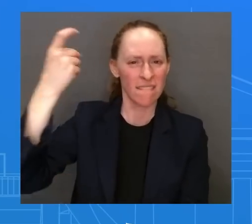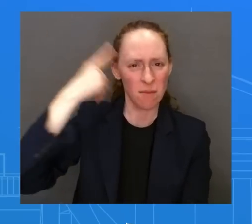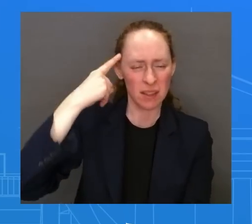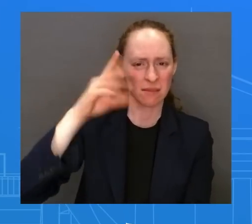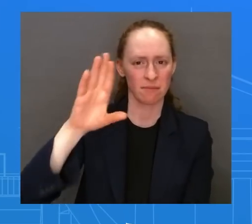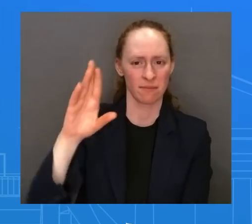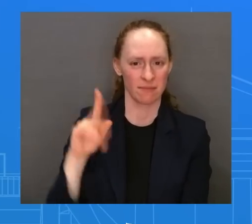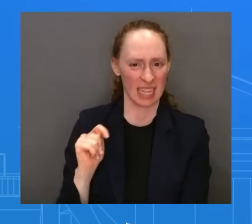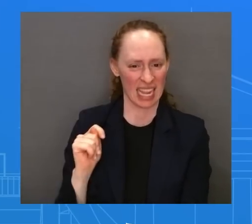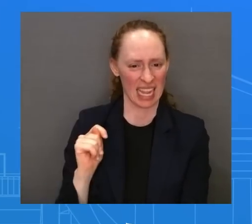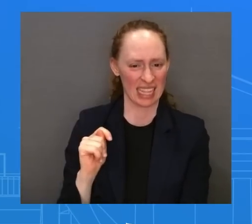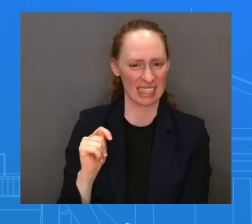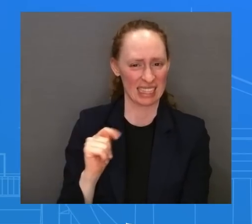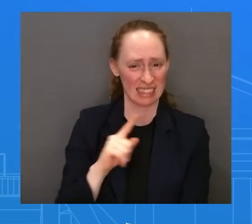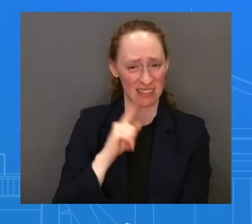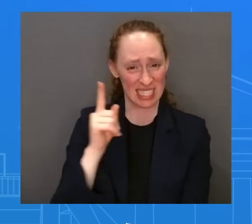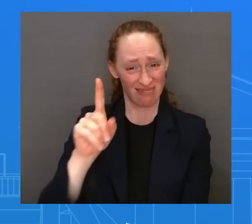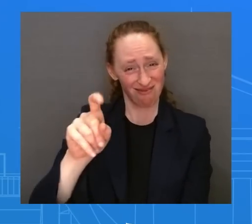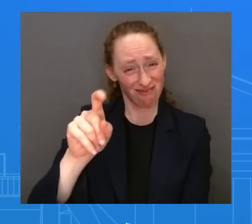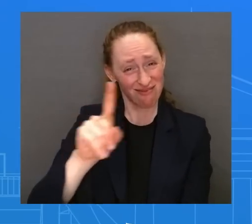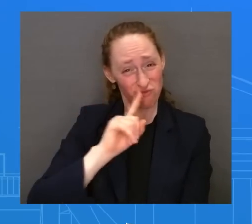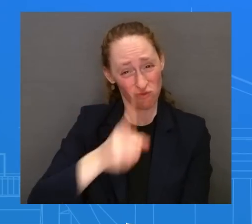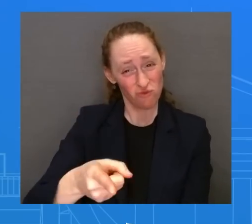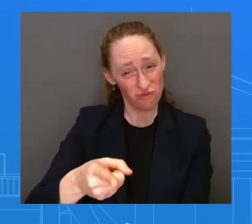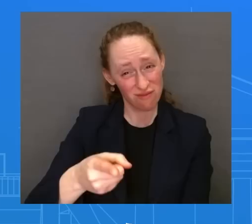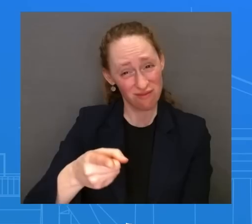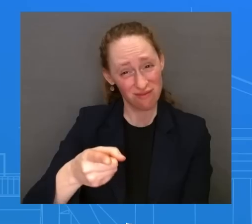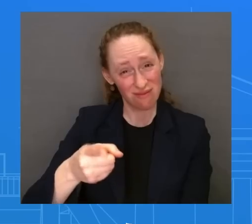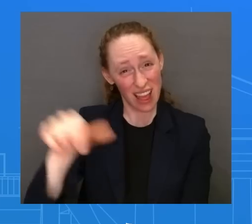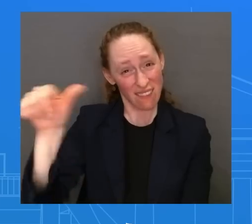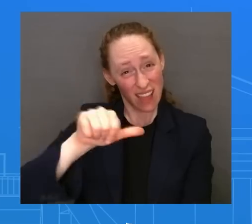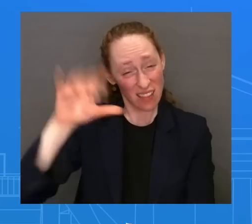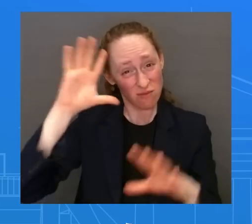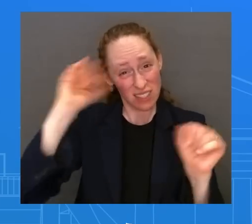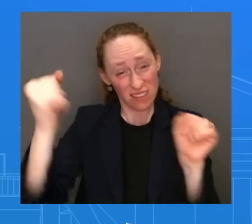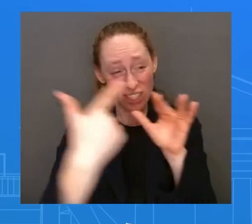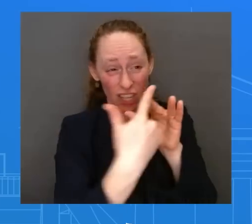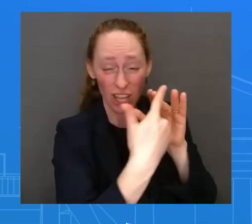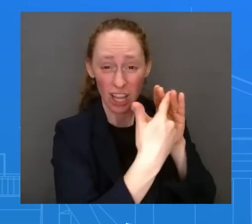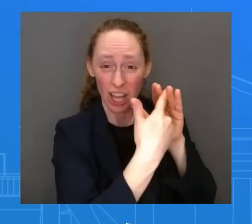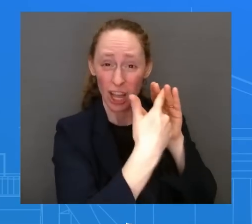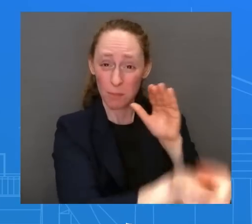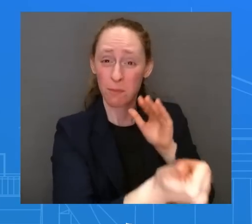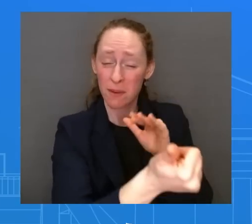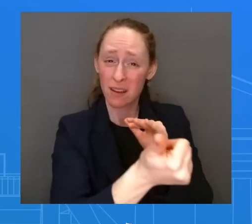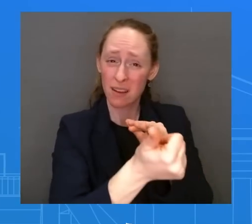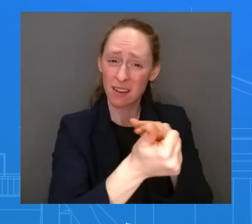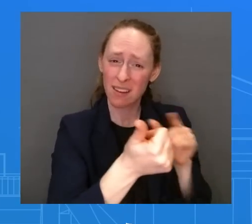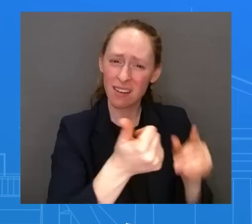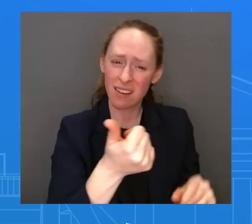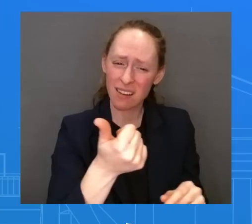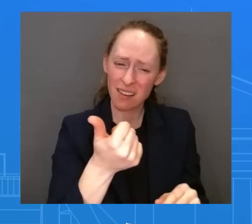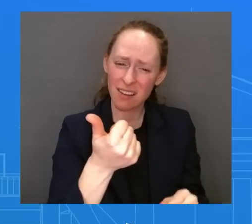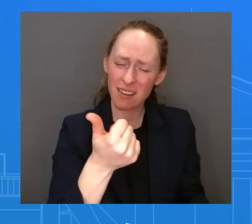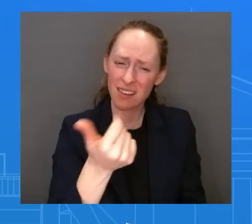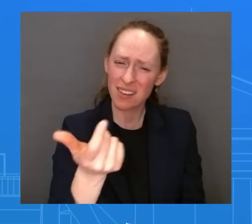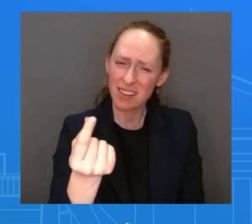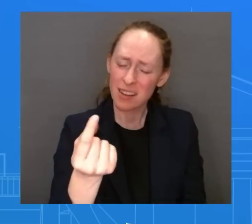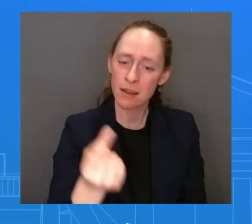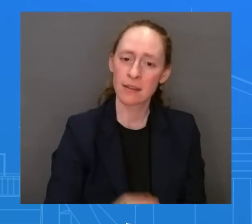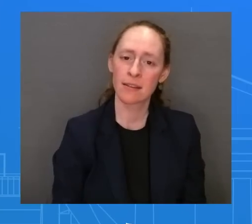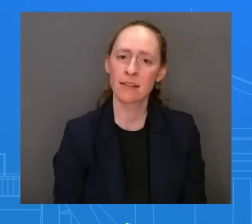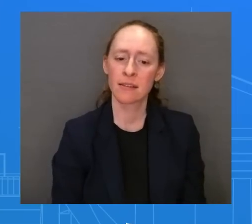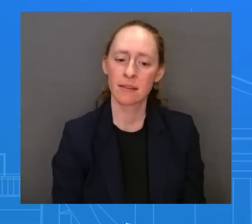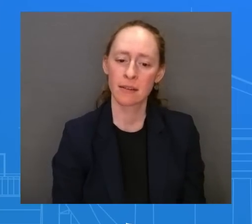that a well thought out decision what was was what a well thought out decision his decision to flee not broadcasting loudly